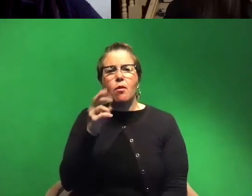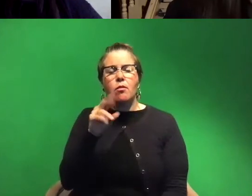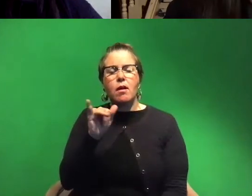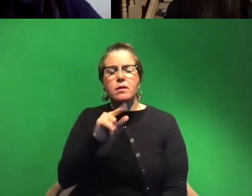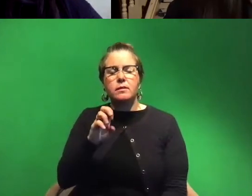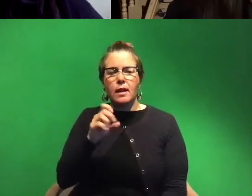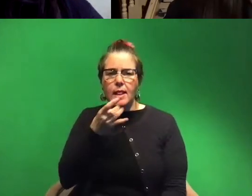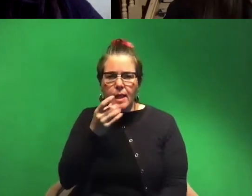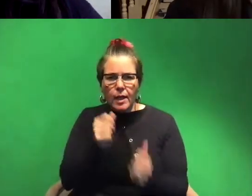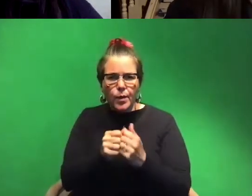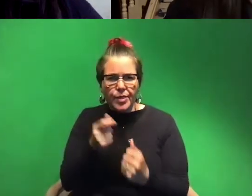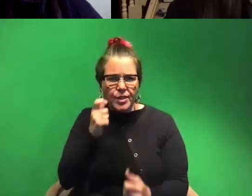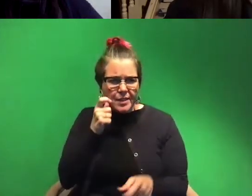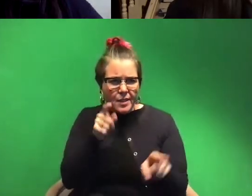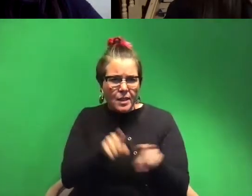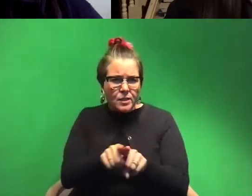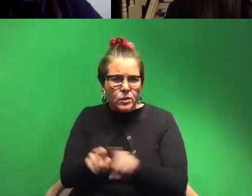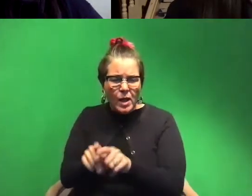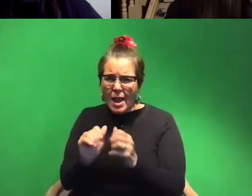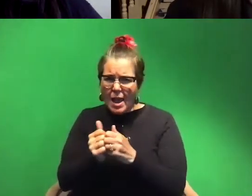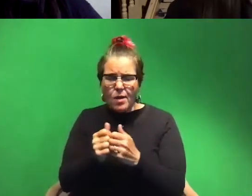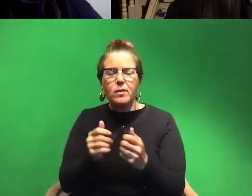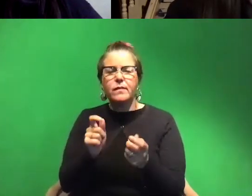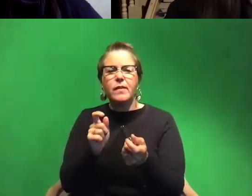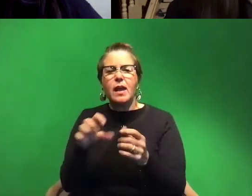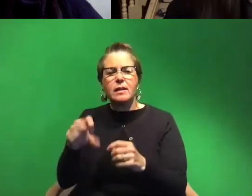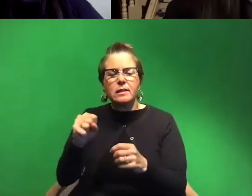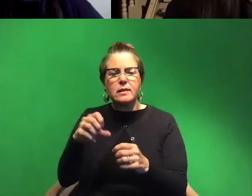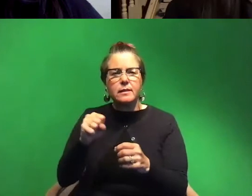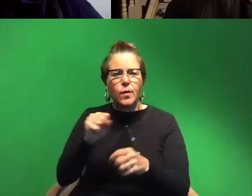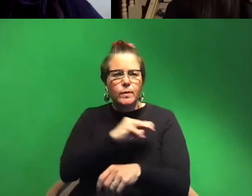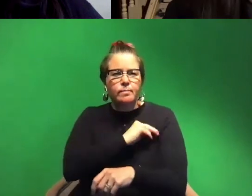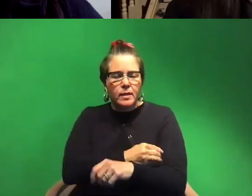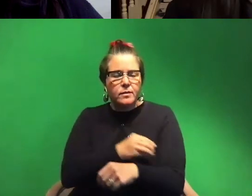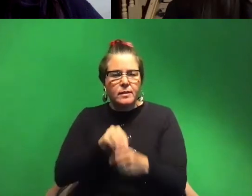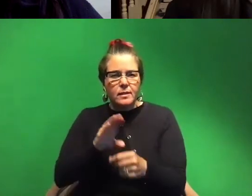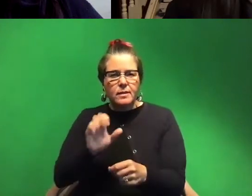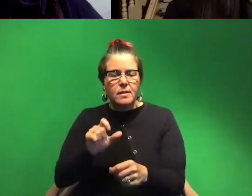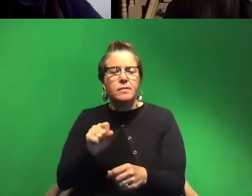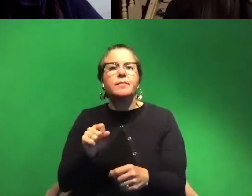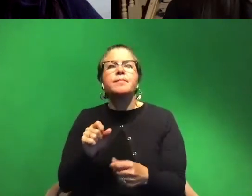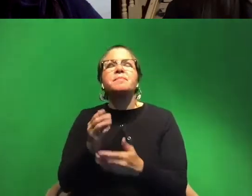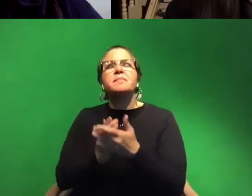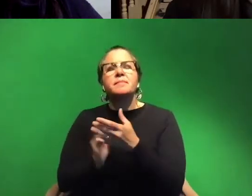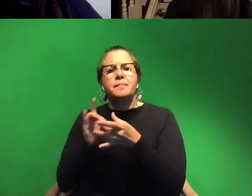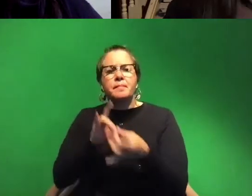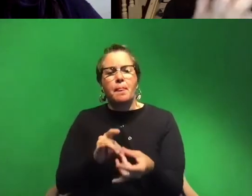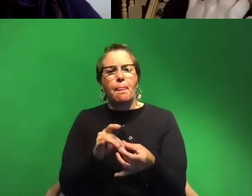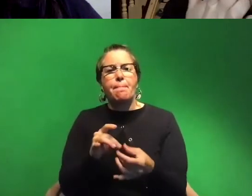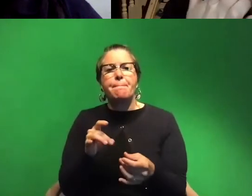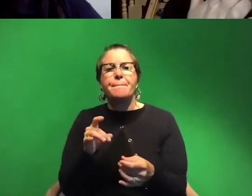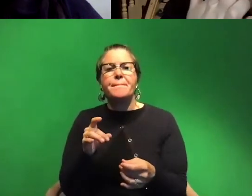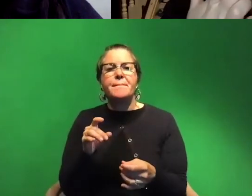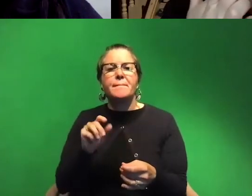as well, by the way they contract these muscles. Some of this is related to that A to